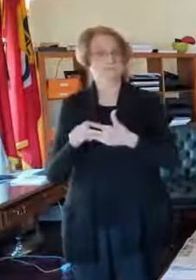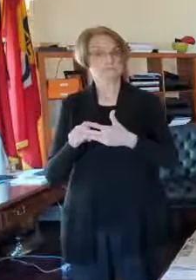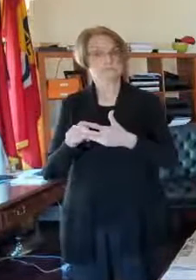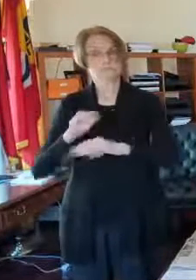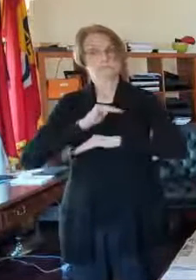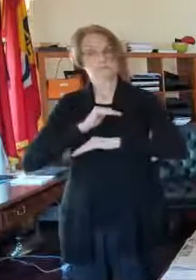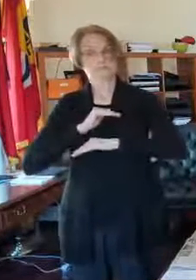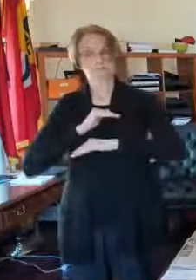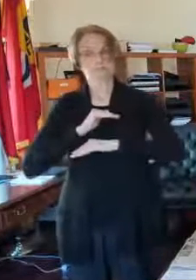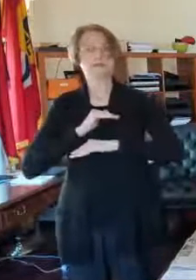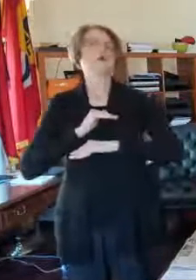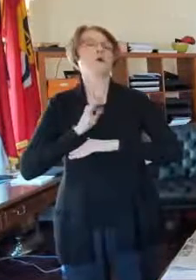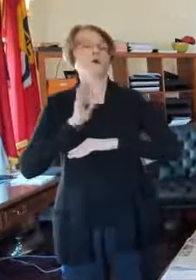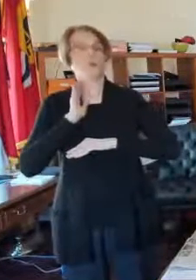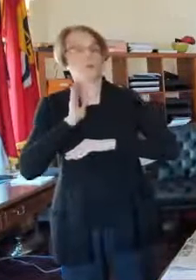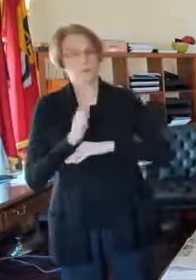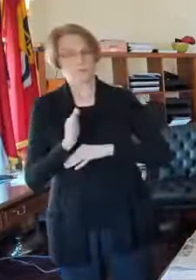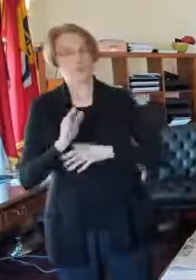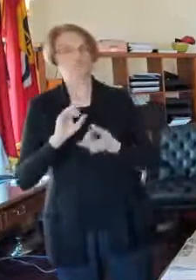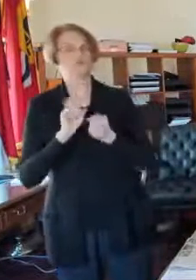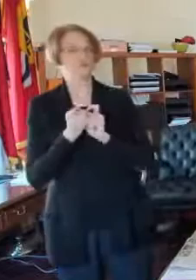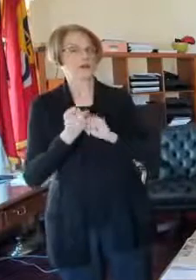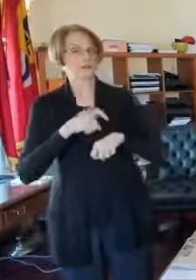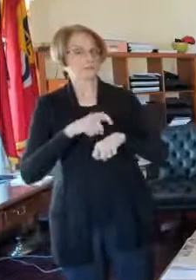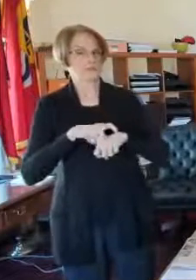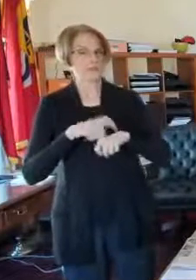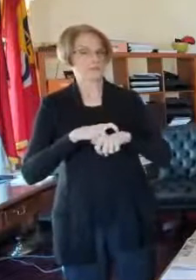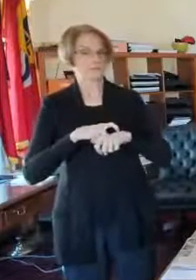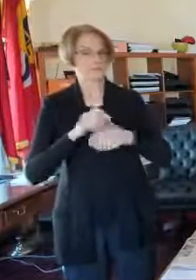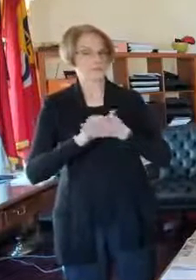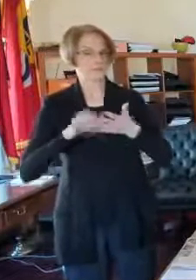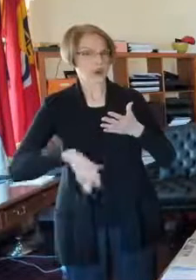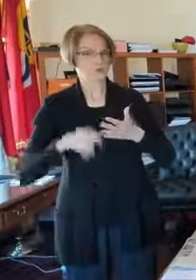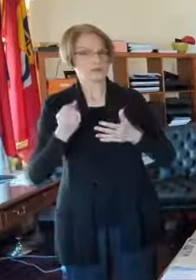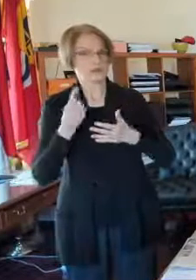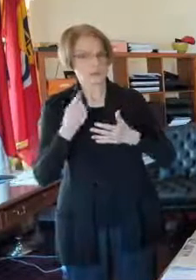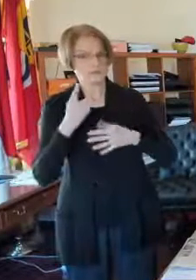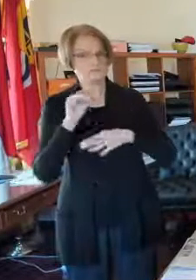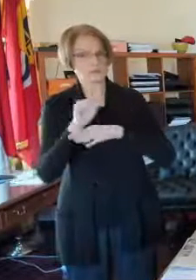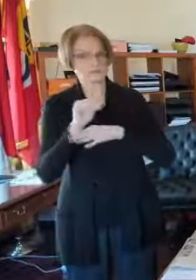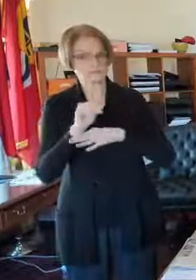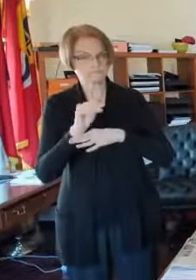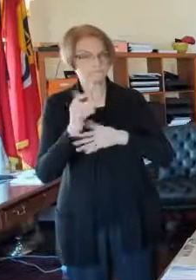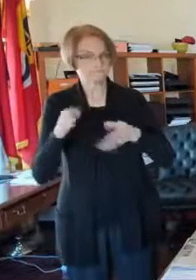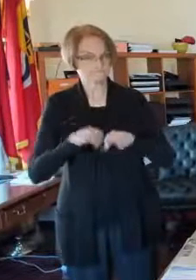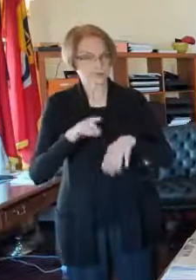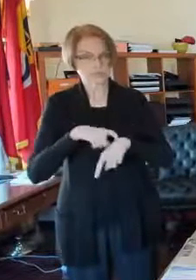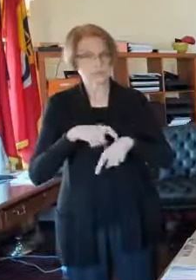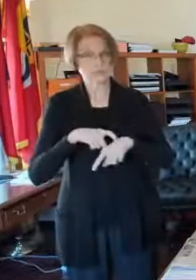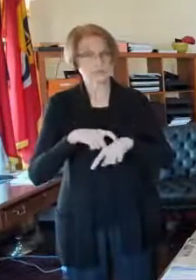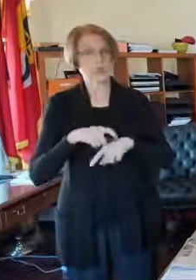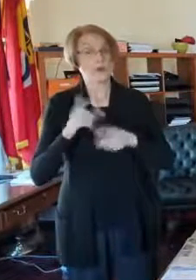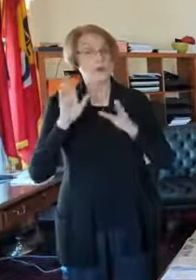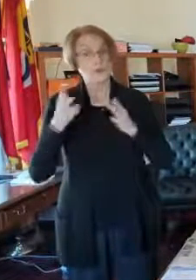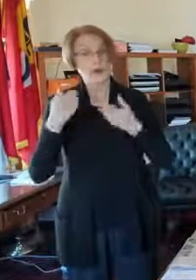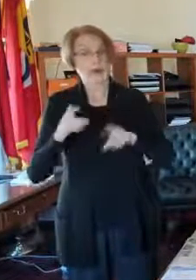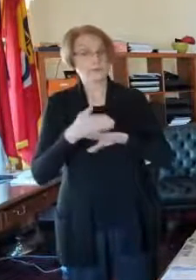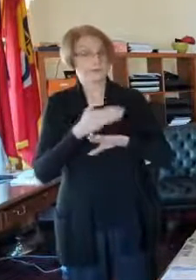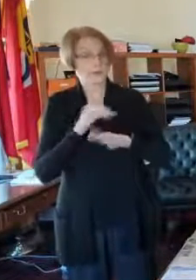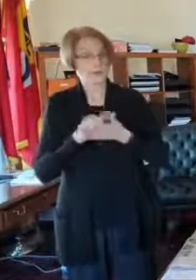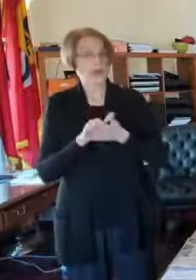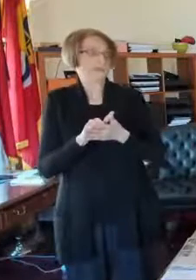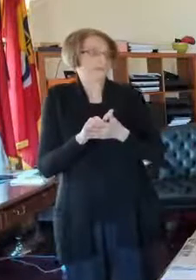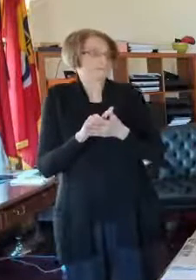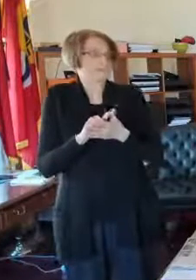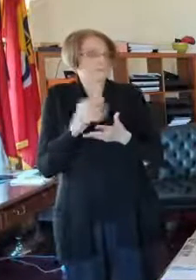will change that 11 p.m. closing time. Whether we'll be able to change it before that or not depends on what the trajectory looks